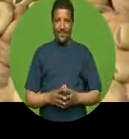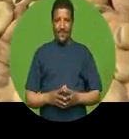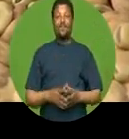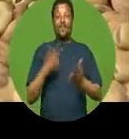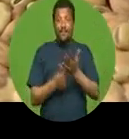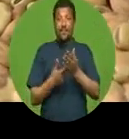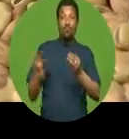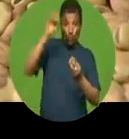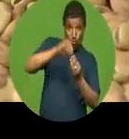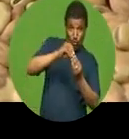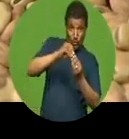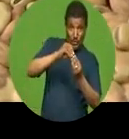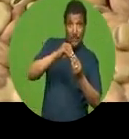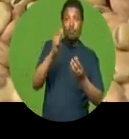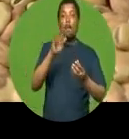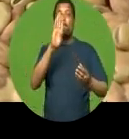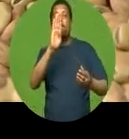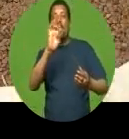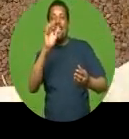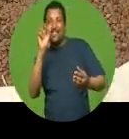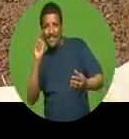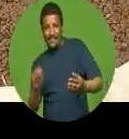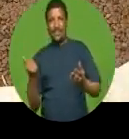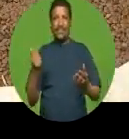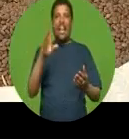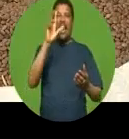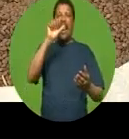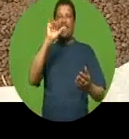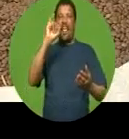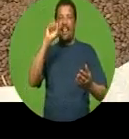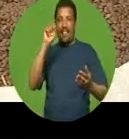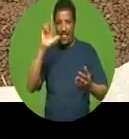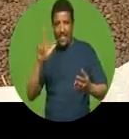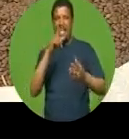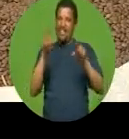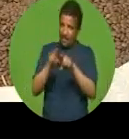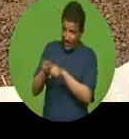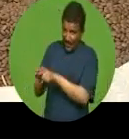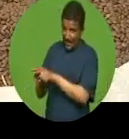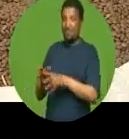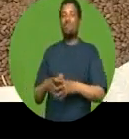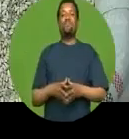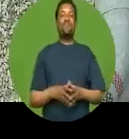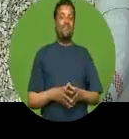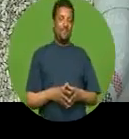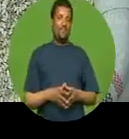Pulses include horse bean, lentils, etc.